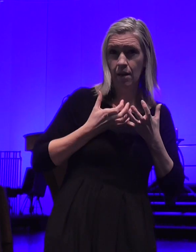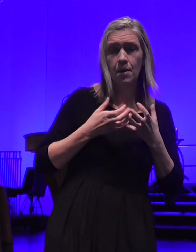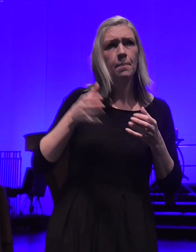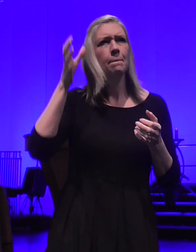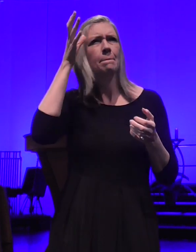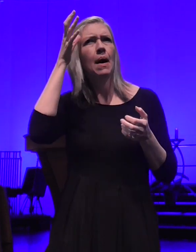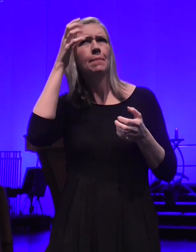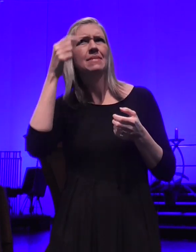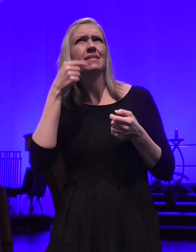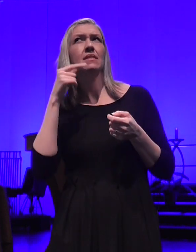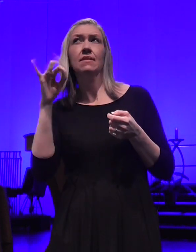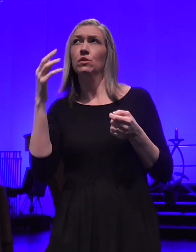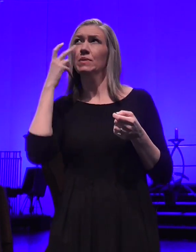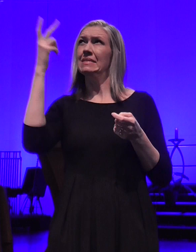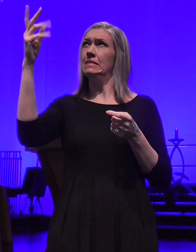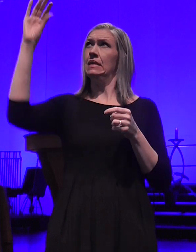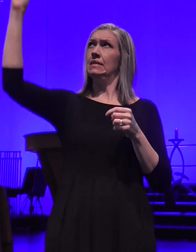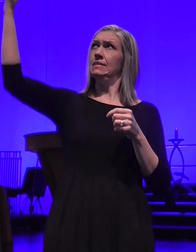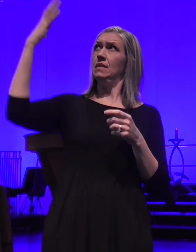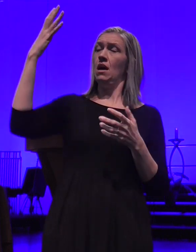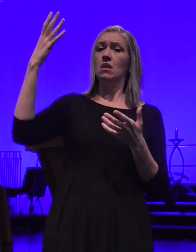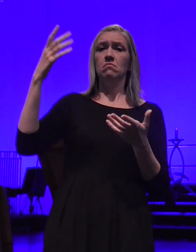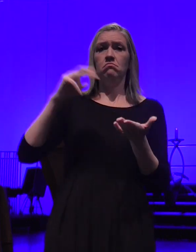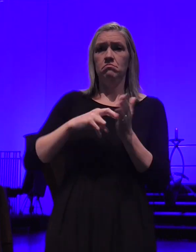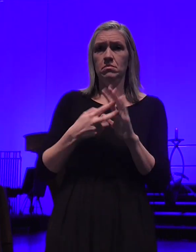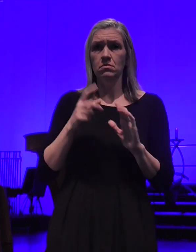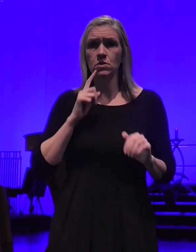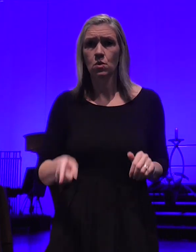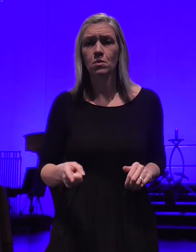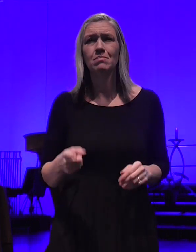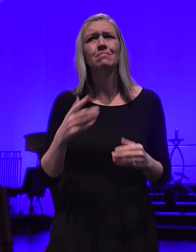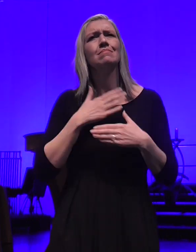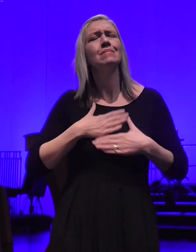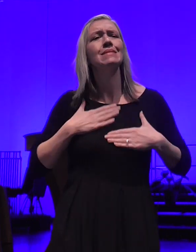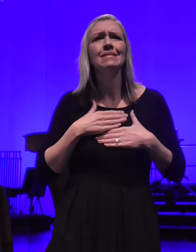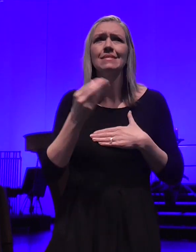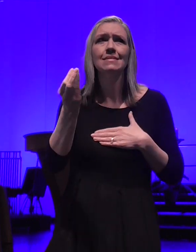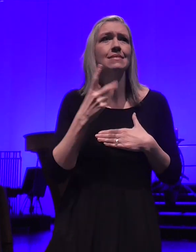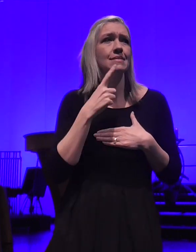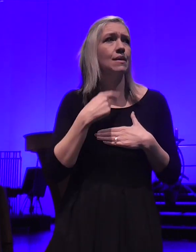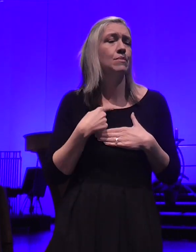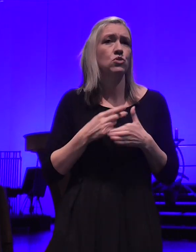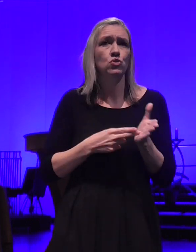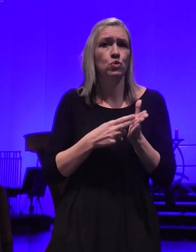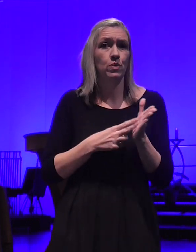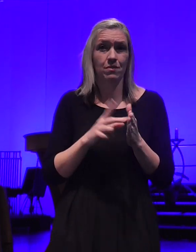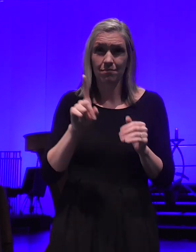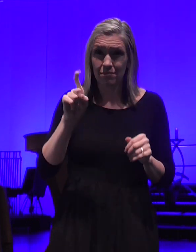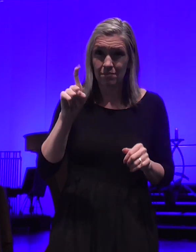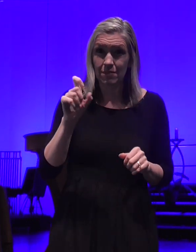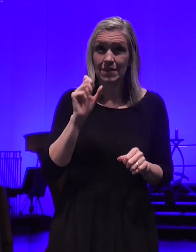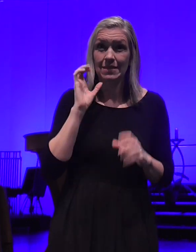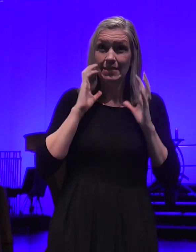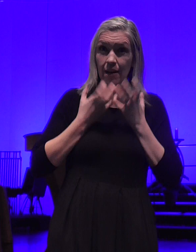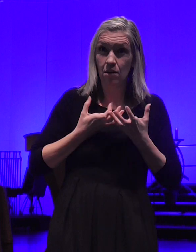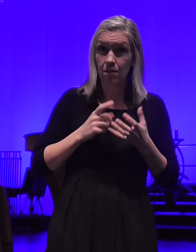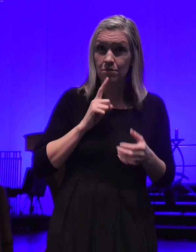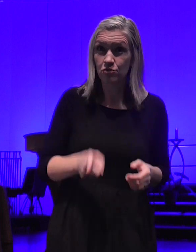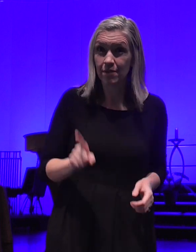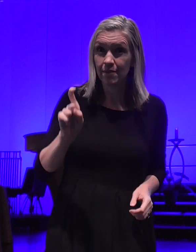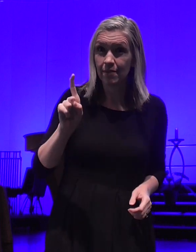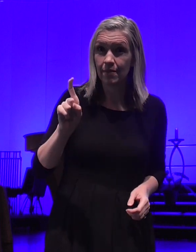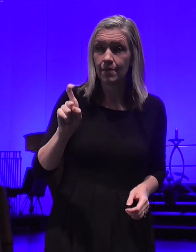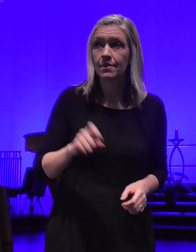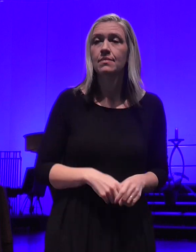sun, it is so. Please tell me the truth. Is there a Santa Claus? Virginia, your